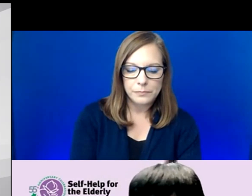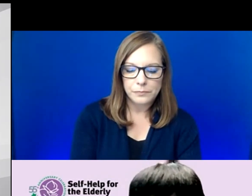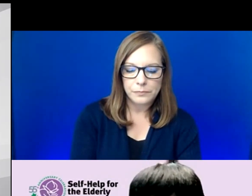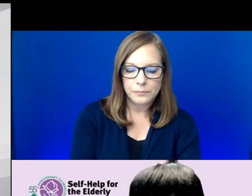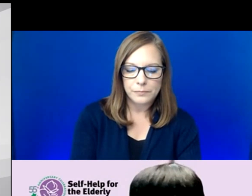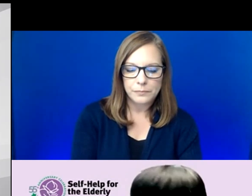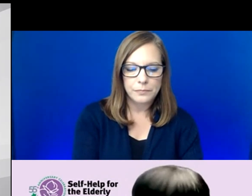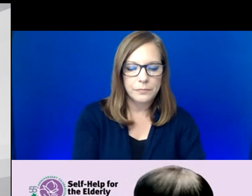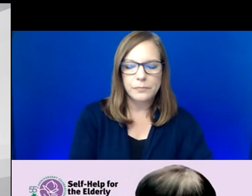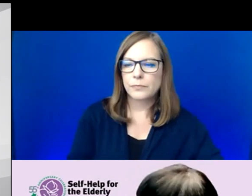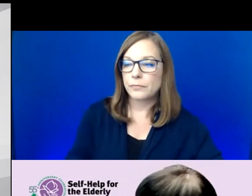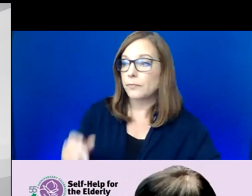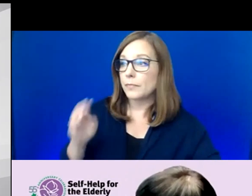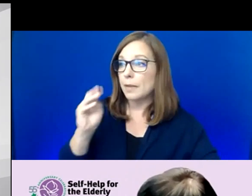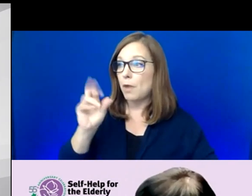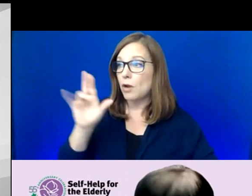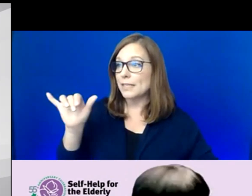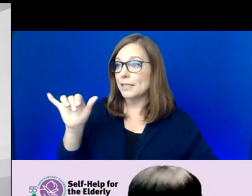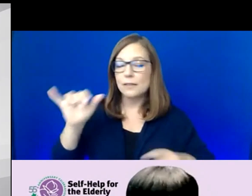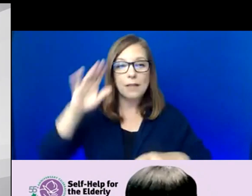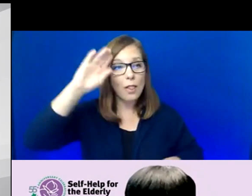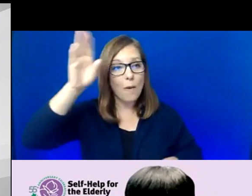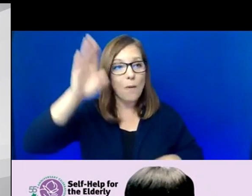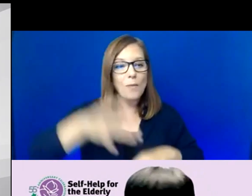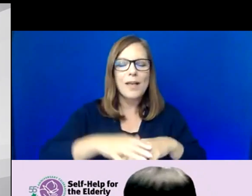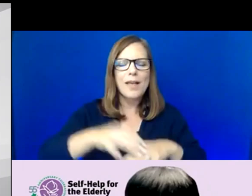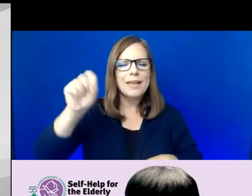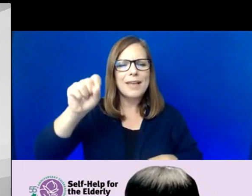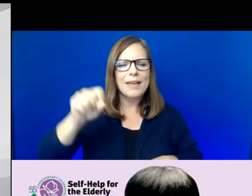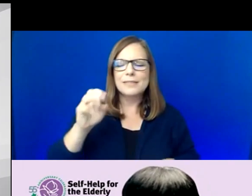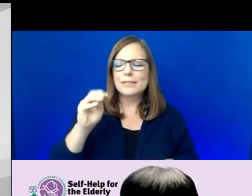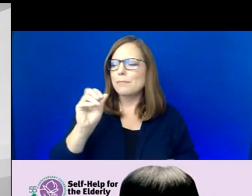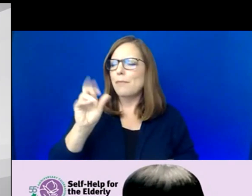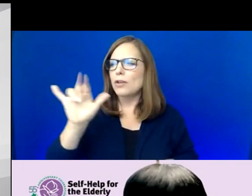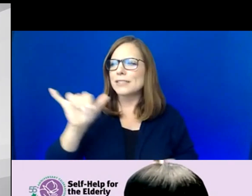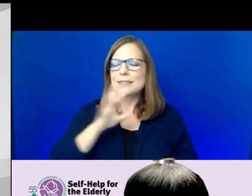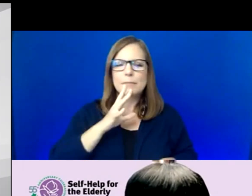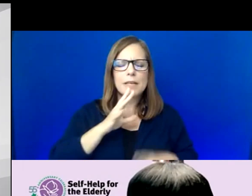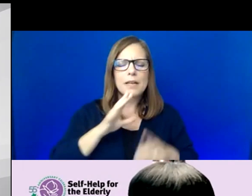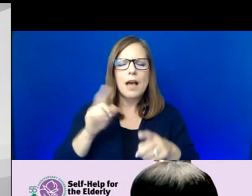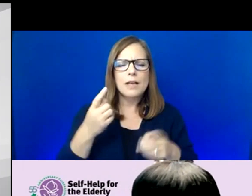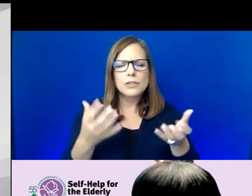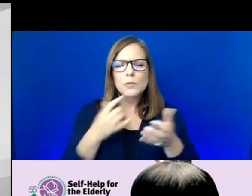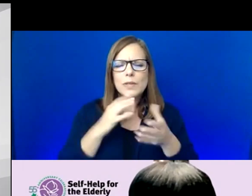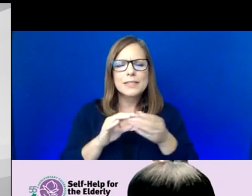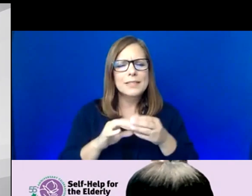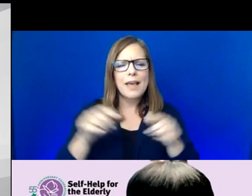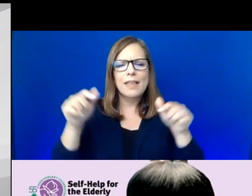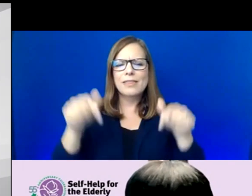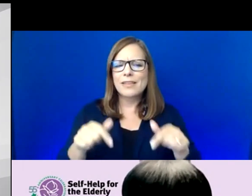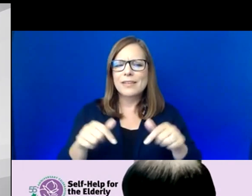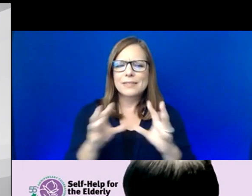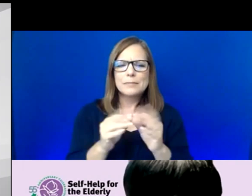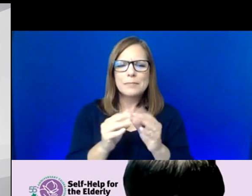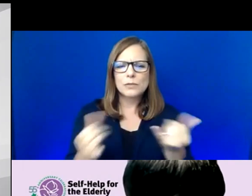Hello? Marcy, yes. Yes, I just want to say, well, this has been wonderful. Great